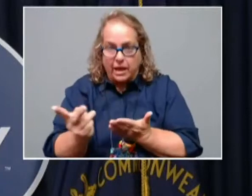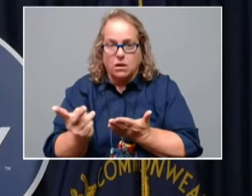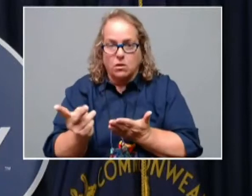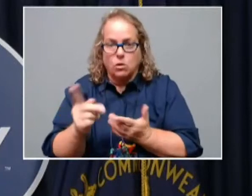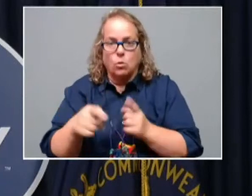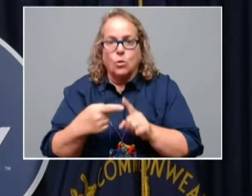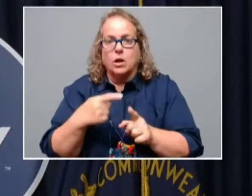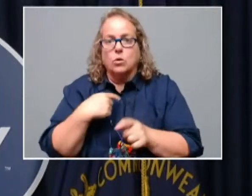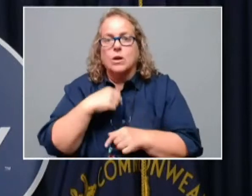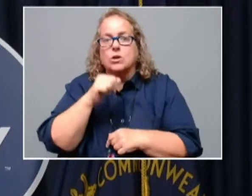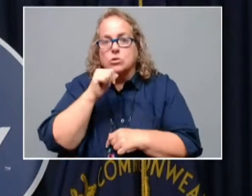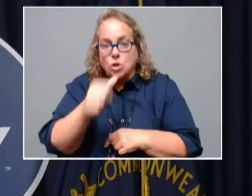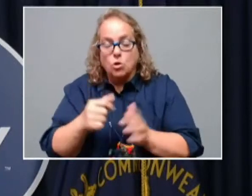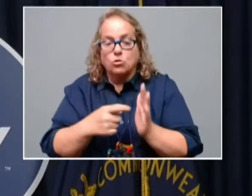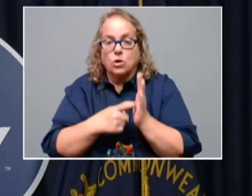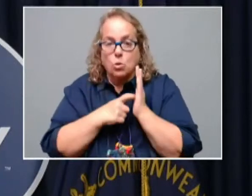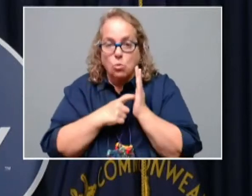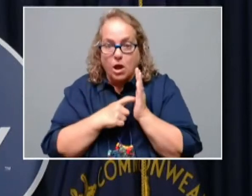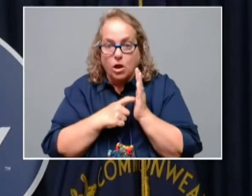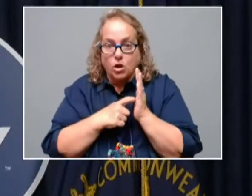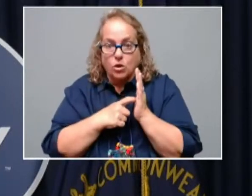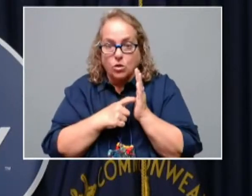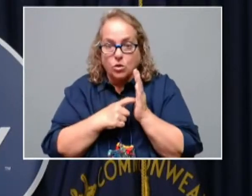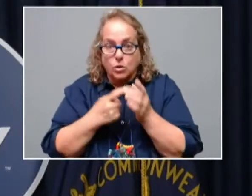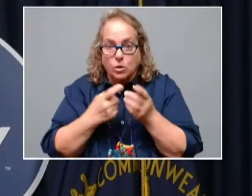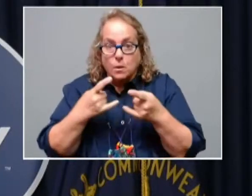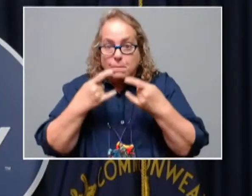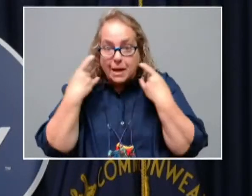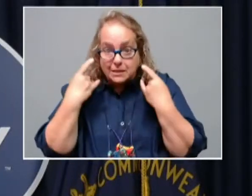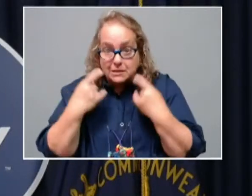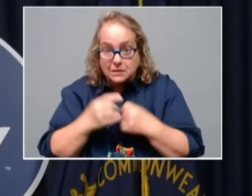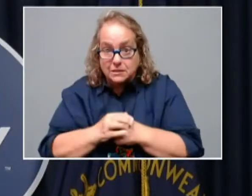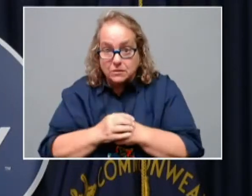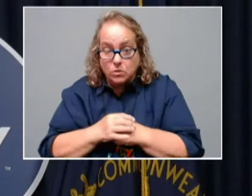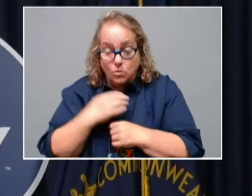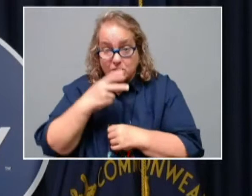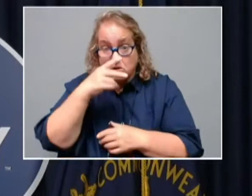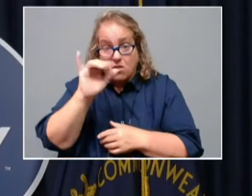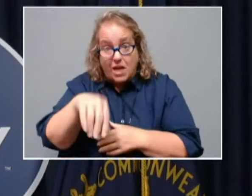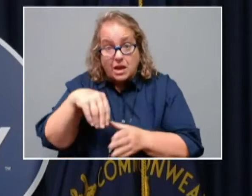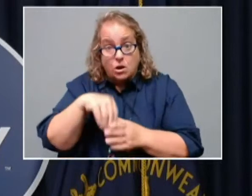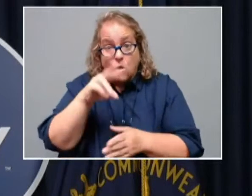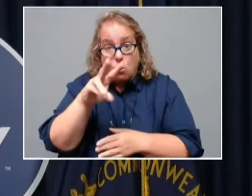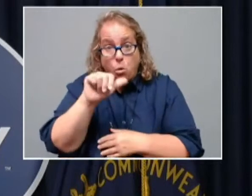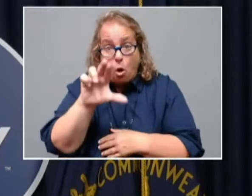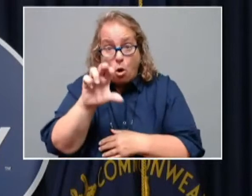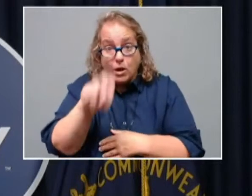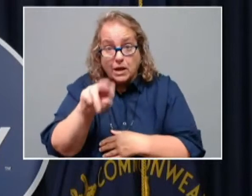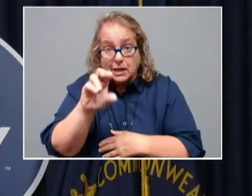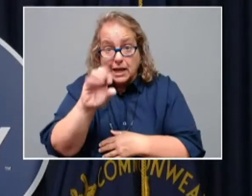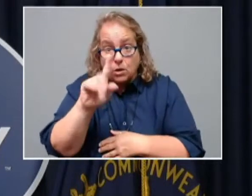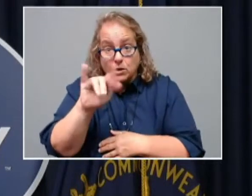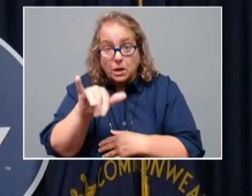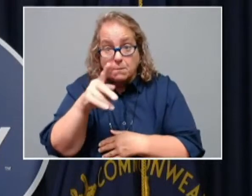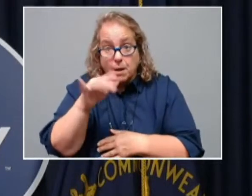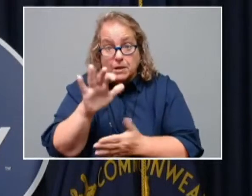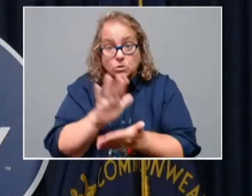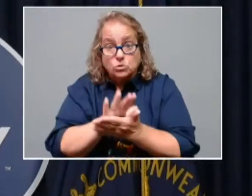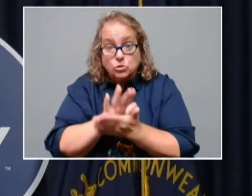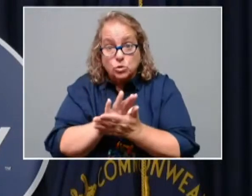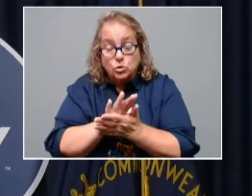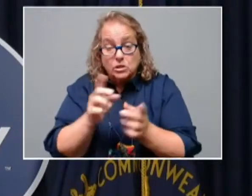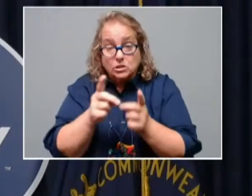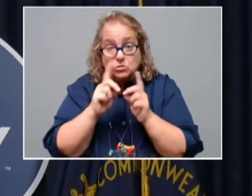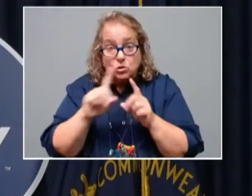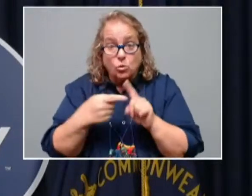masking. We saw that in the Warren County Public School District when 3 days of